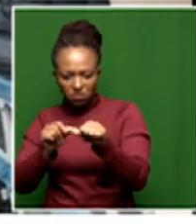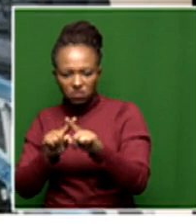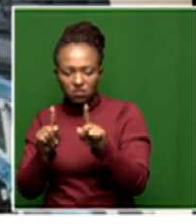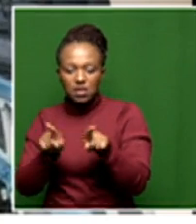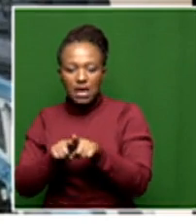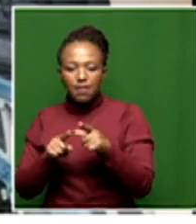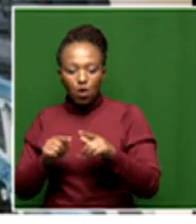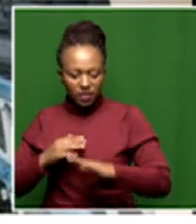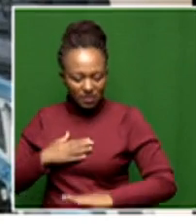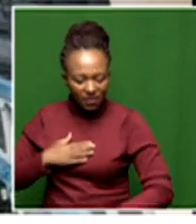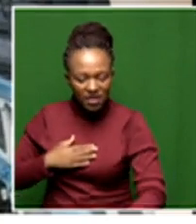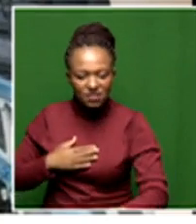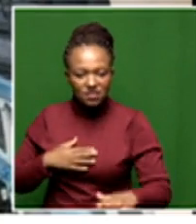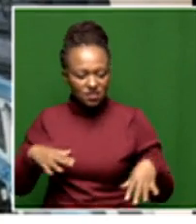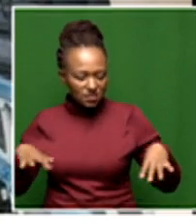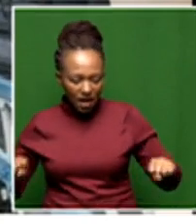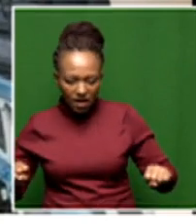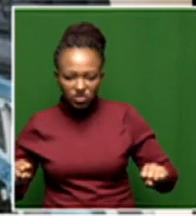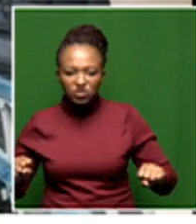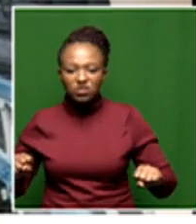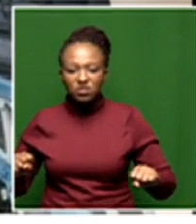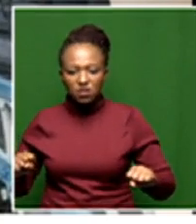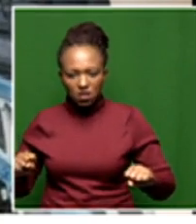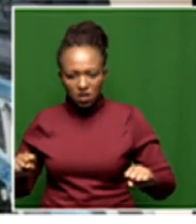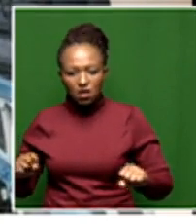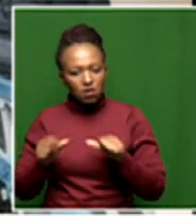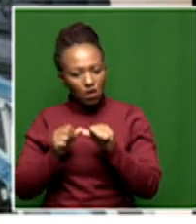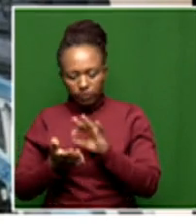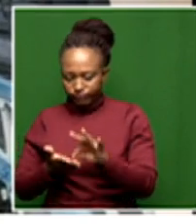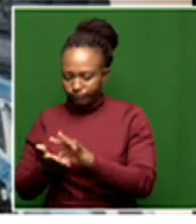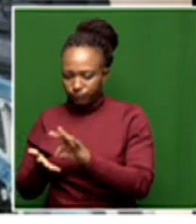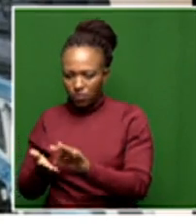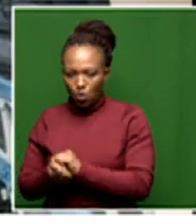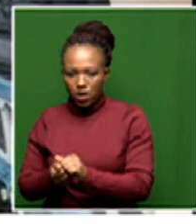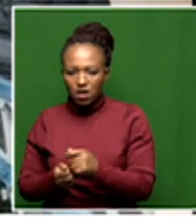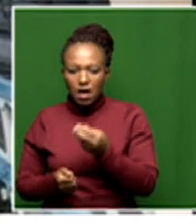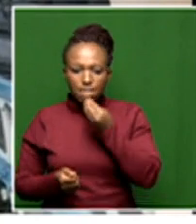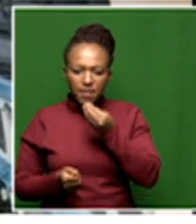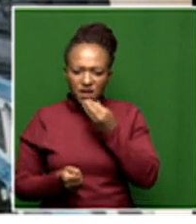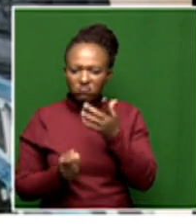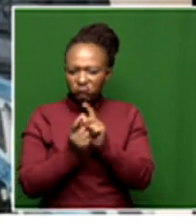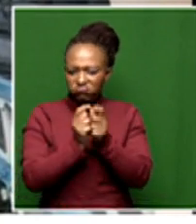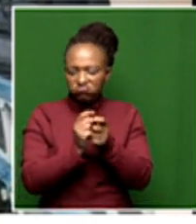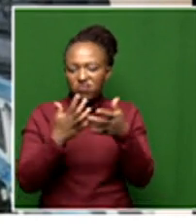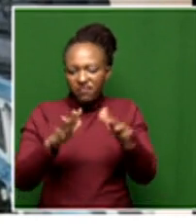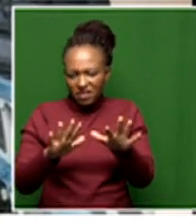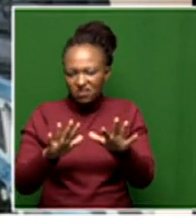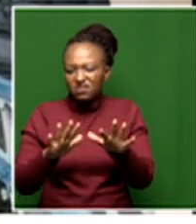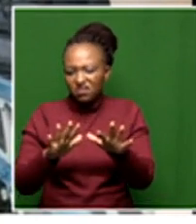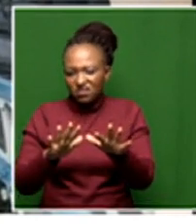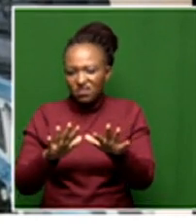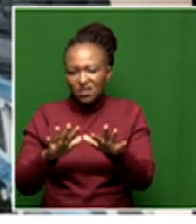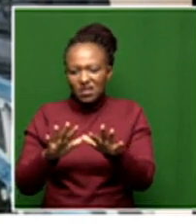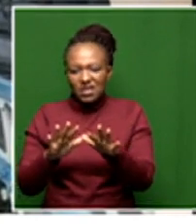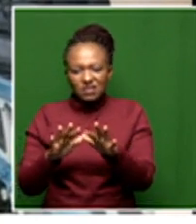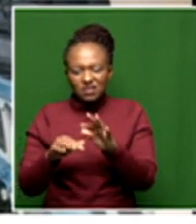all surfaces and the lavatory facilities are constantly going to be washed. Wow. Meal services have been adapted. So, you know, so it's